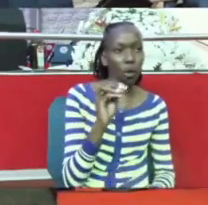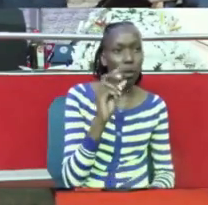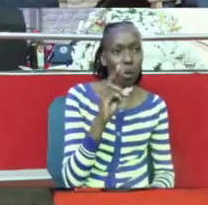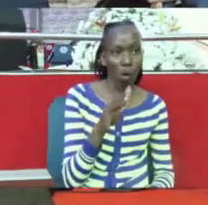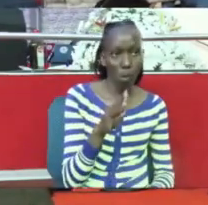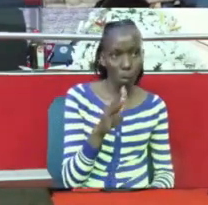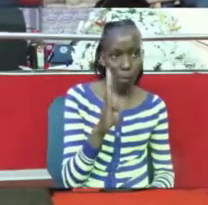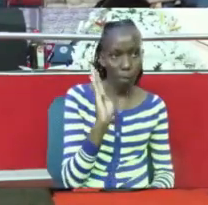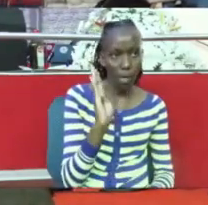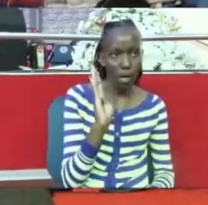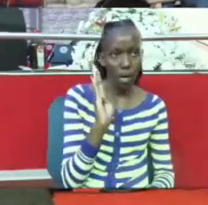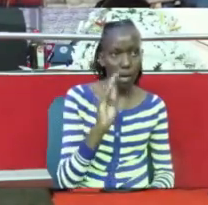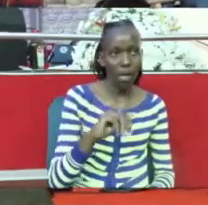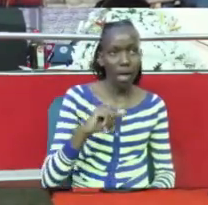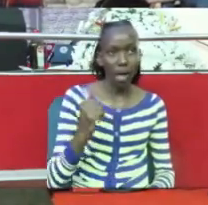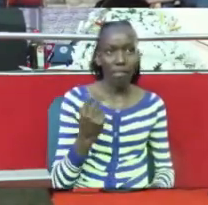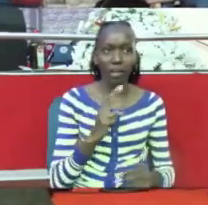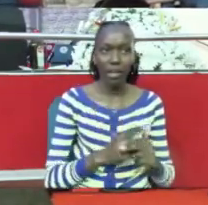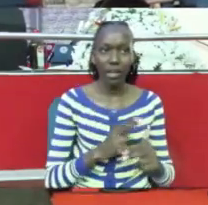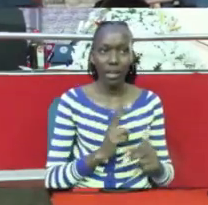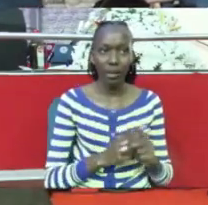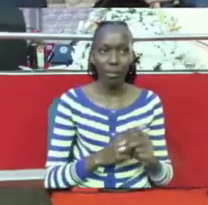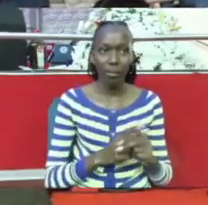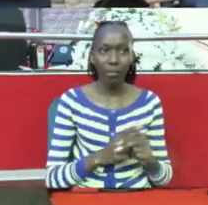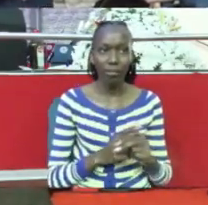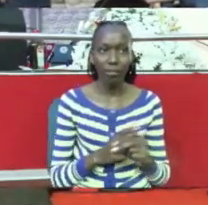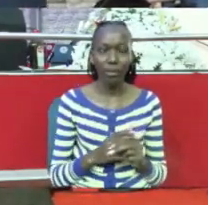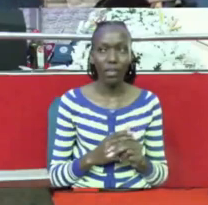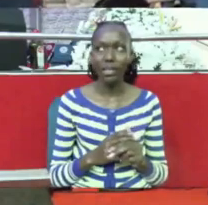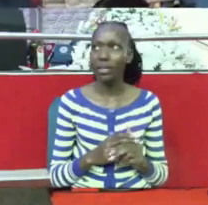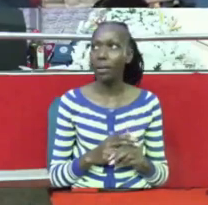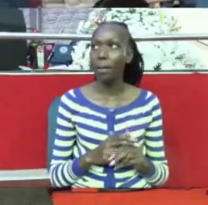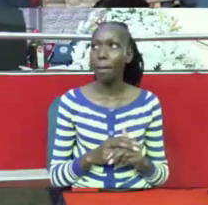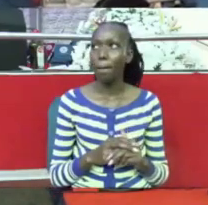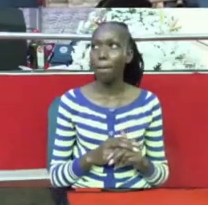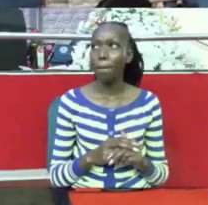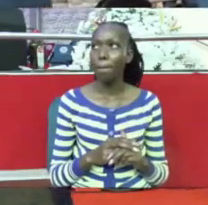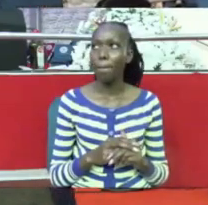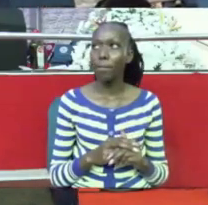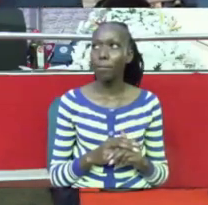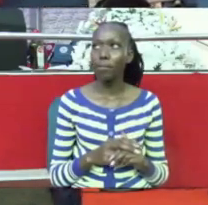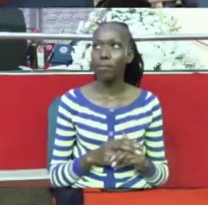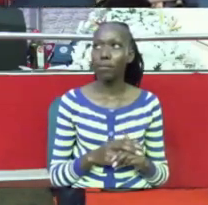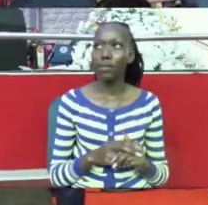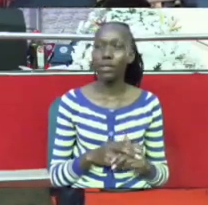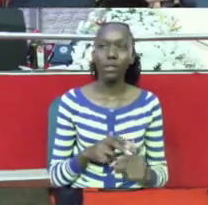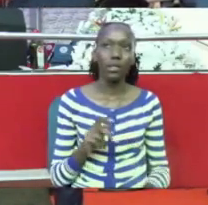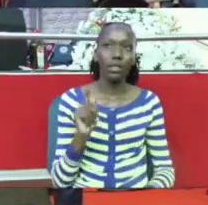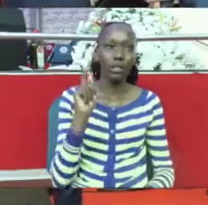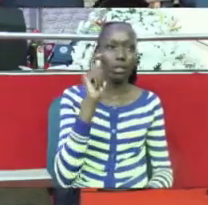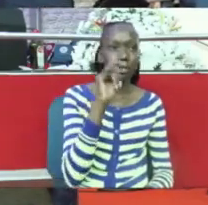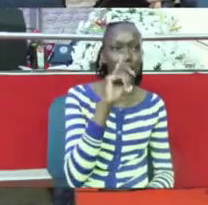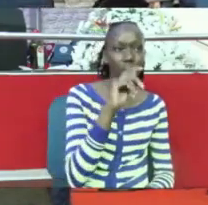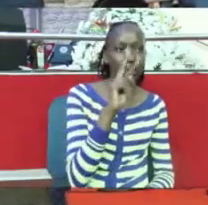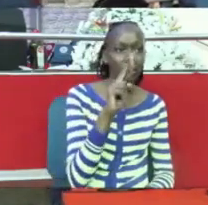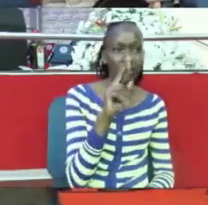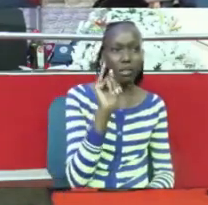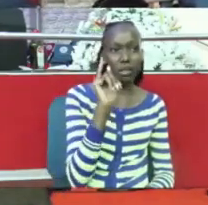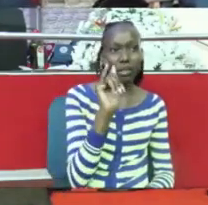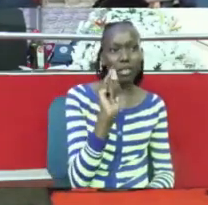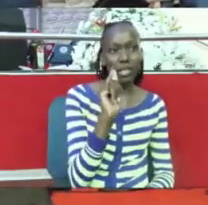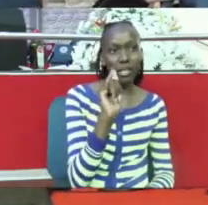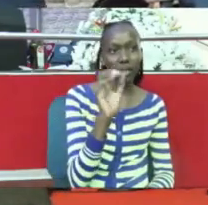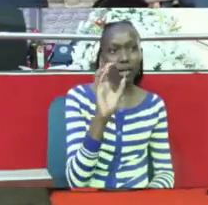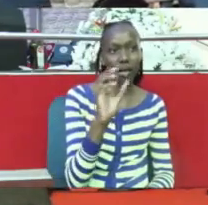And he was creeping through in life. Na alikuwa akifanya mambo hama kama hayo katika maisha. He was creeping through in life. Alikuwa